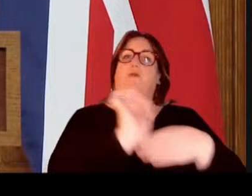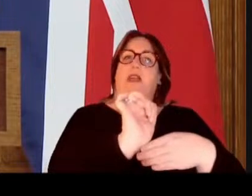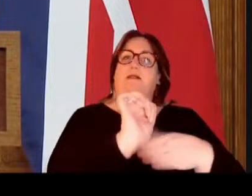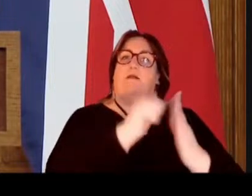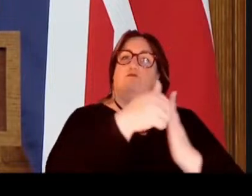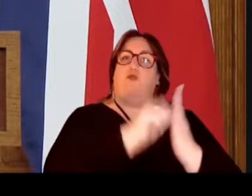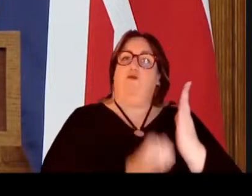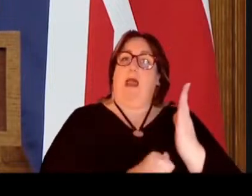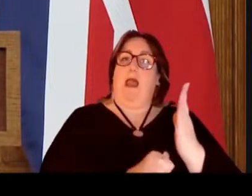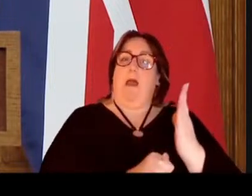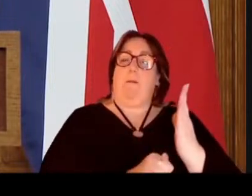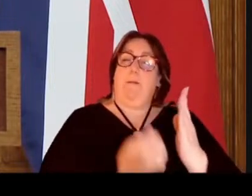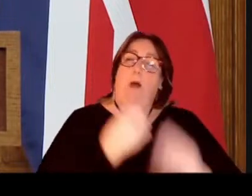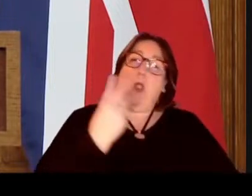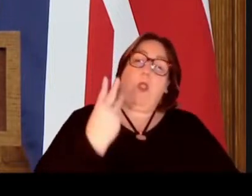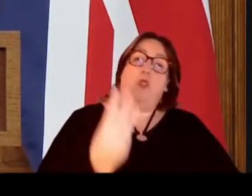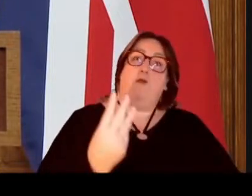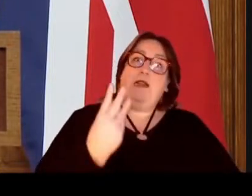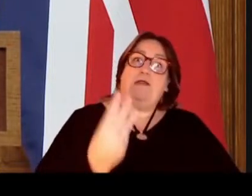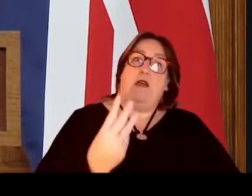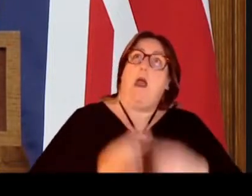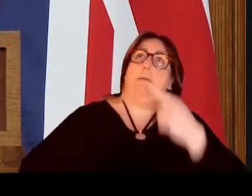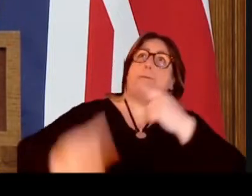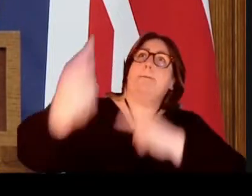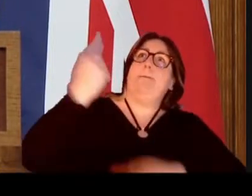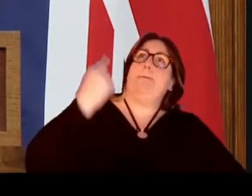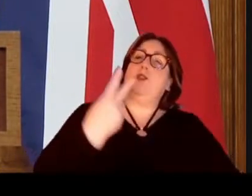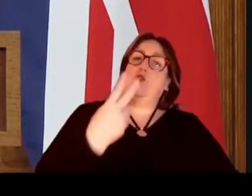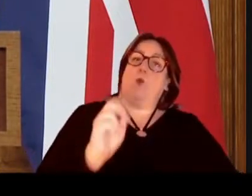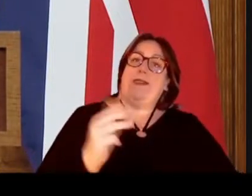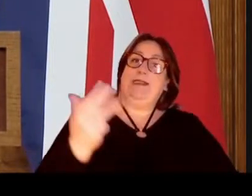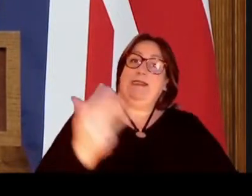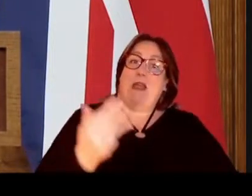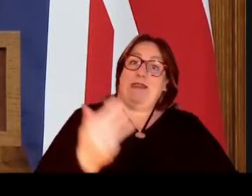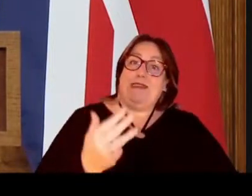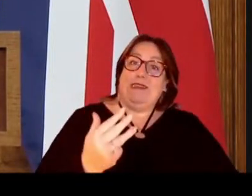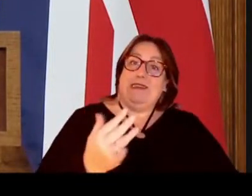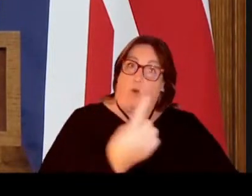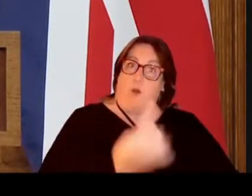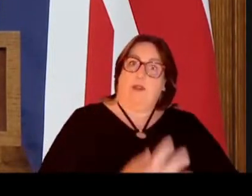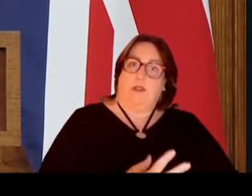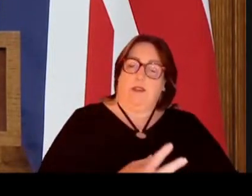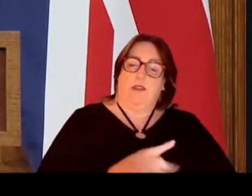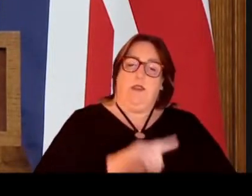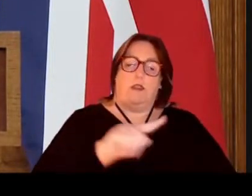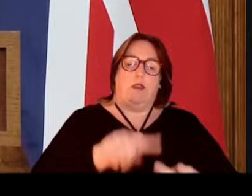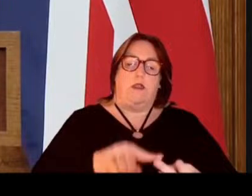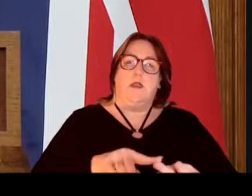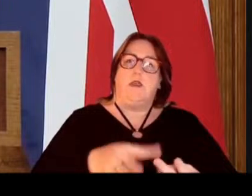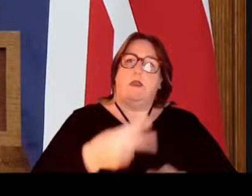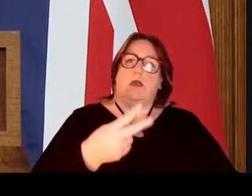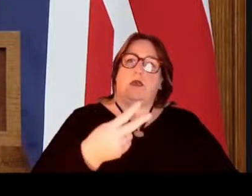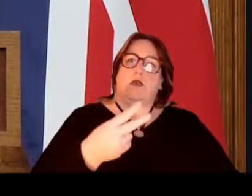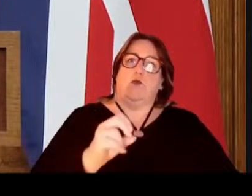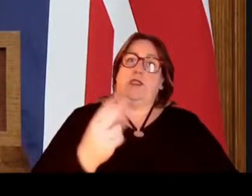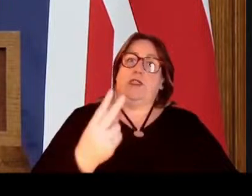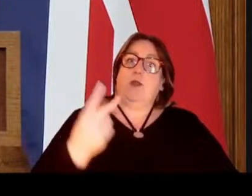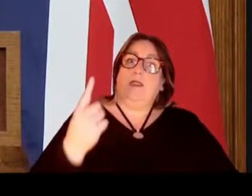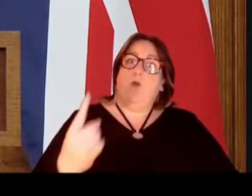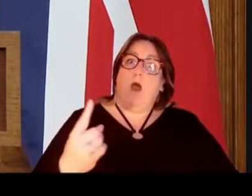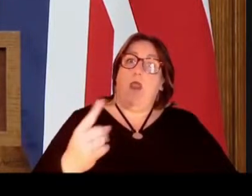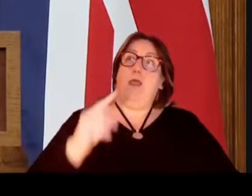2019, once, and in 2021, twice. Yet on each of these